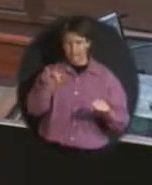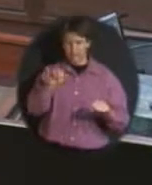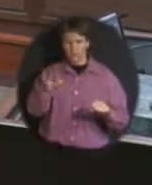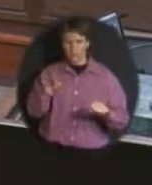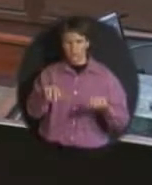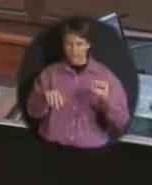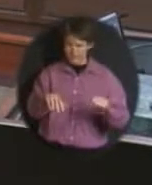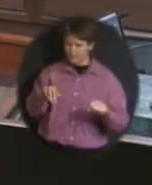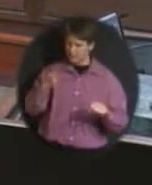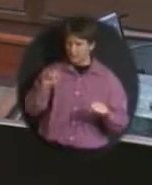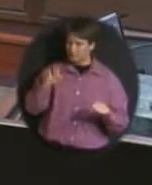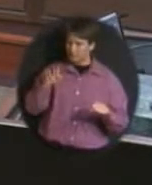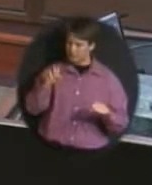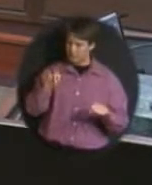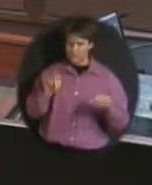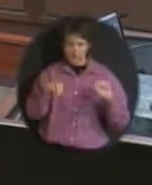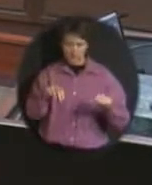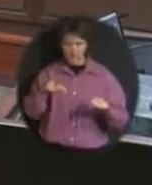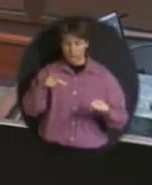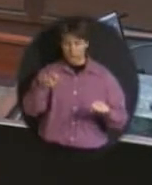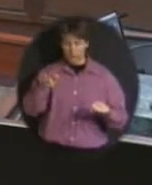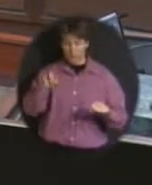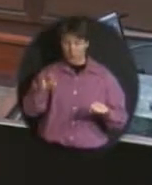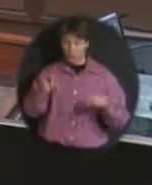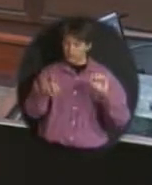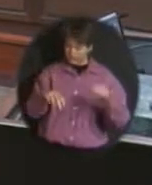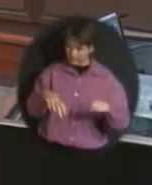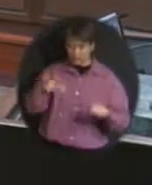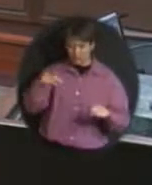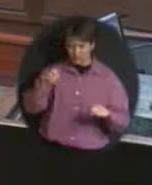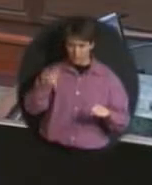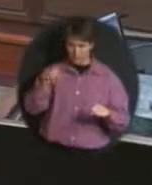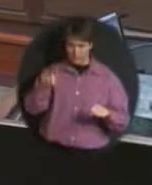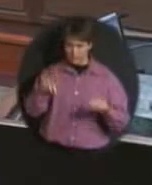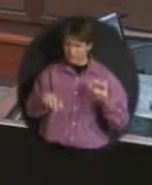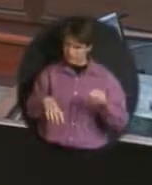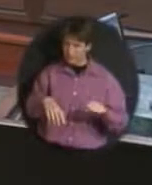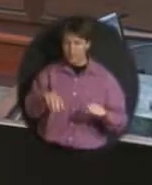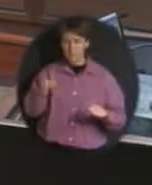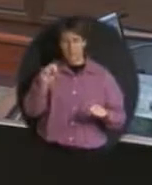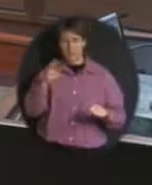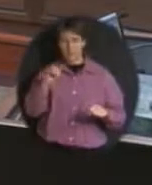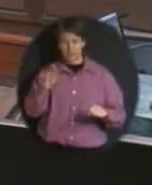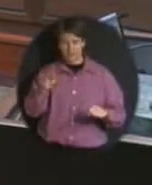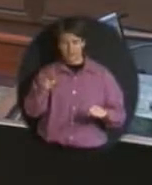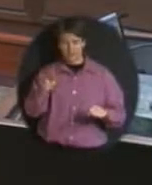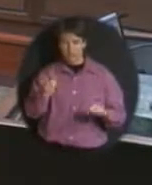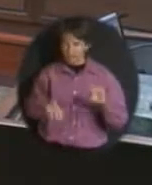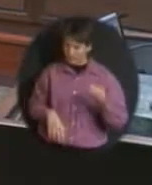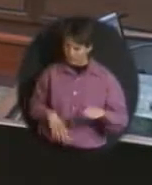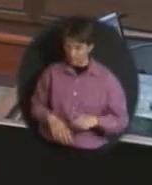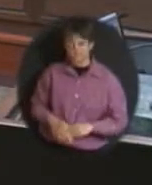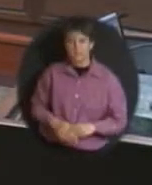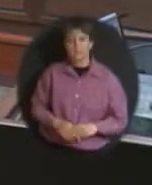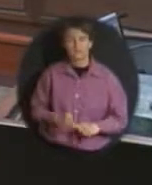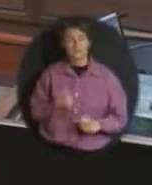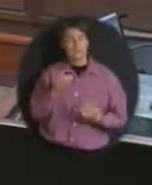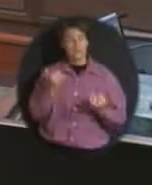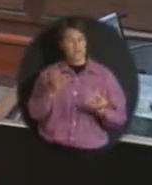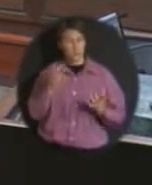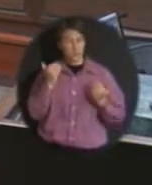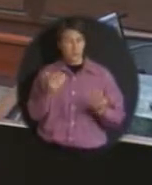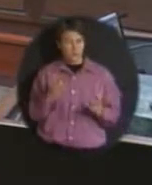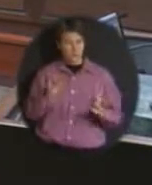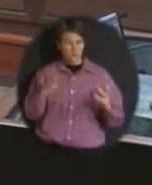Martin? Yes. Mr. Parker? Yes. Mr. Poland? Yes. Mr. Shear? Yes. Okay. With that, we'll take comfort break and